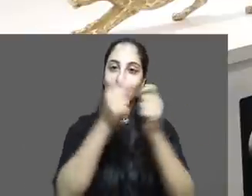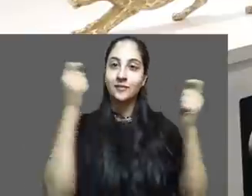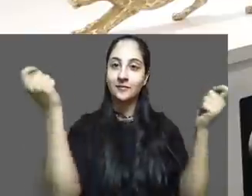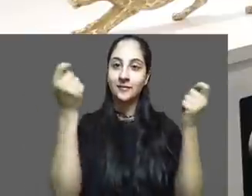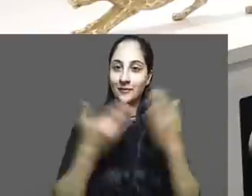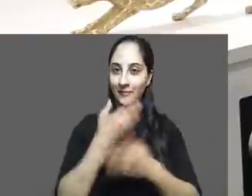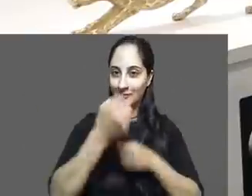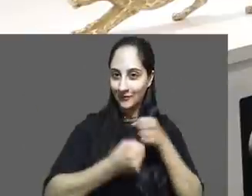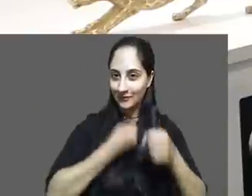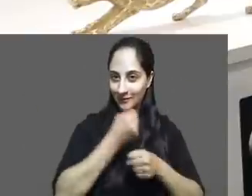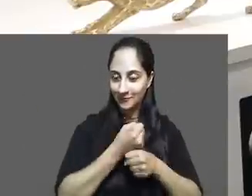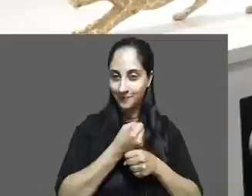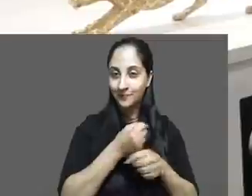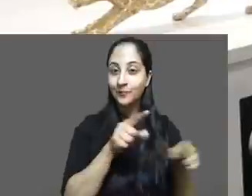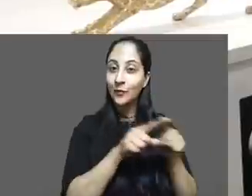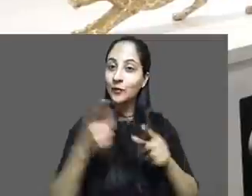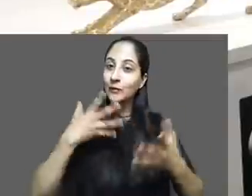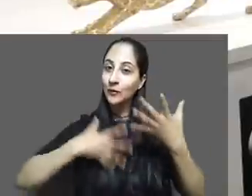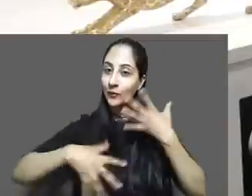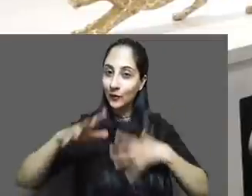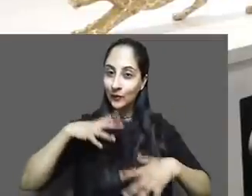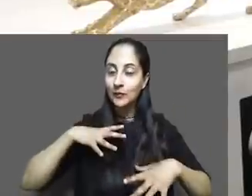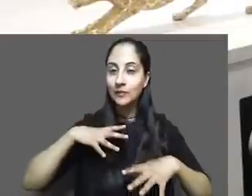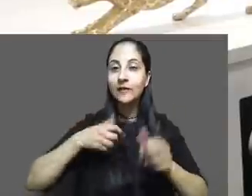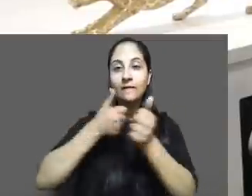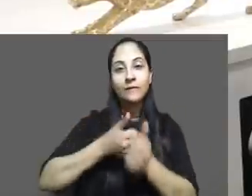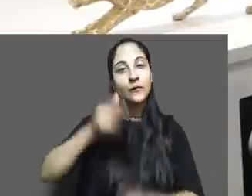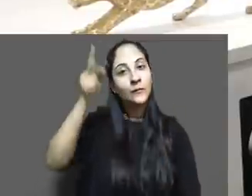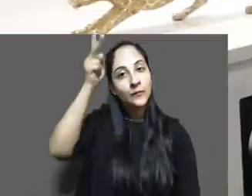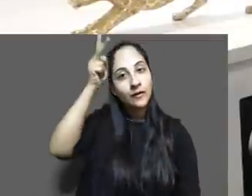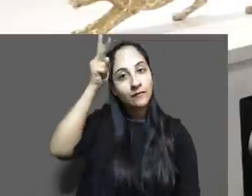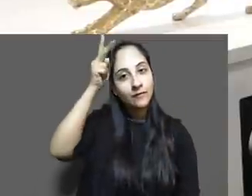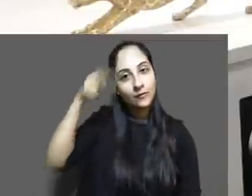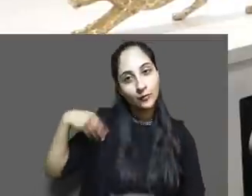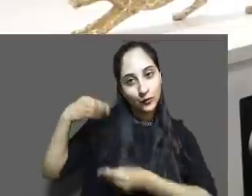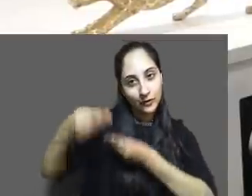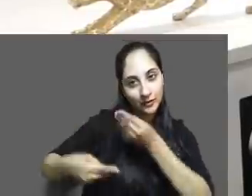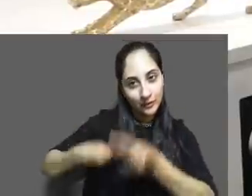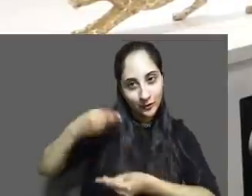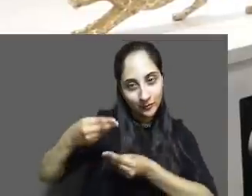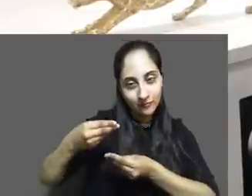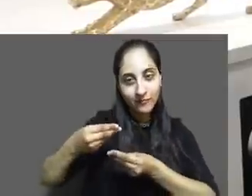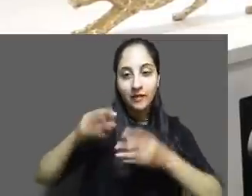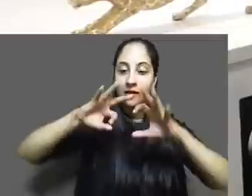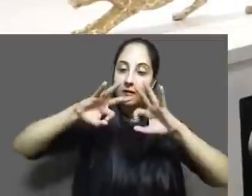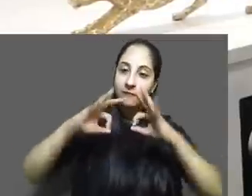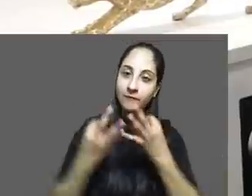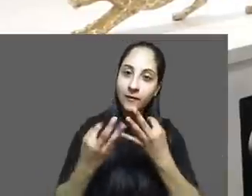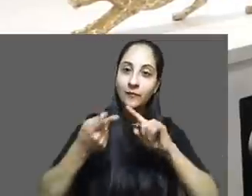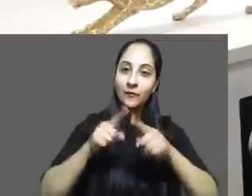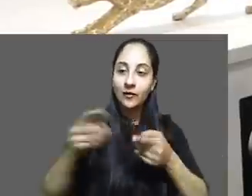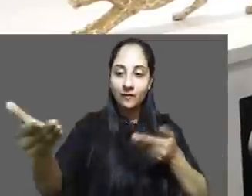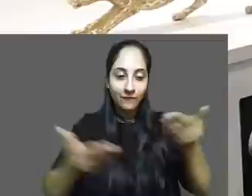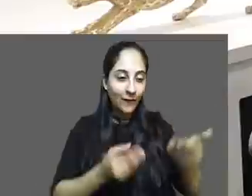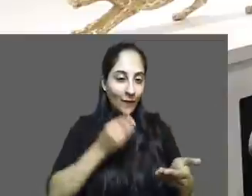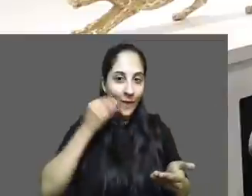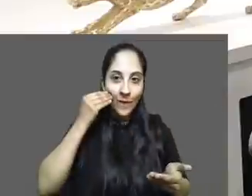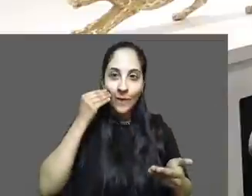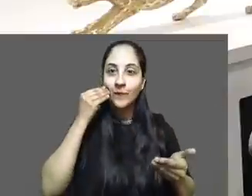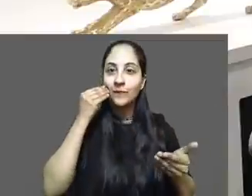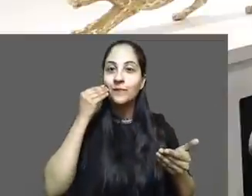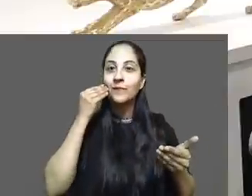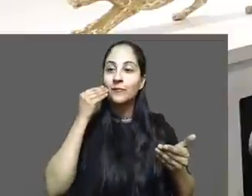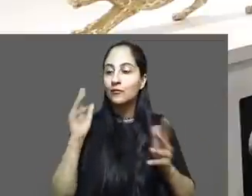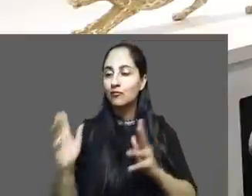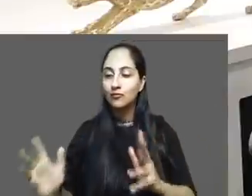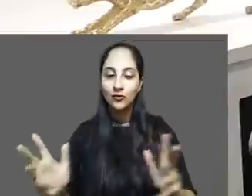there. We also wear Afghani attire on Navroz Day, and we have family and friends over for some chit-chat, which